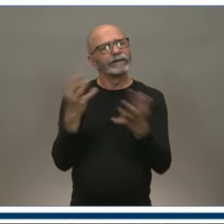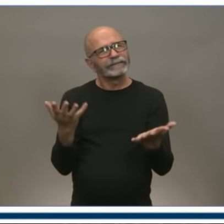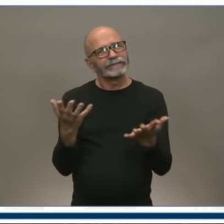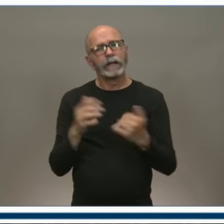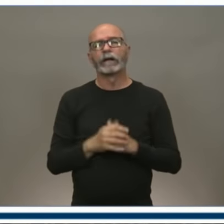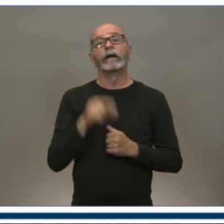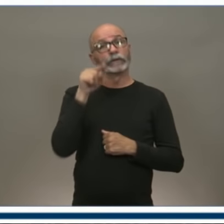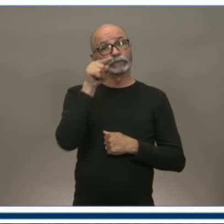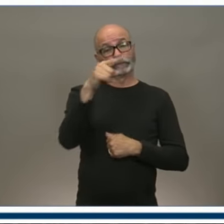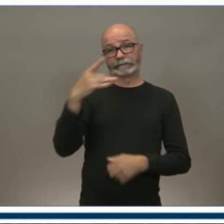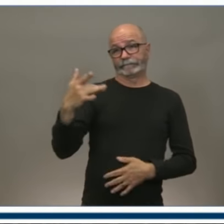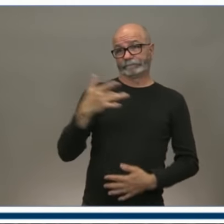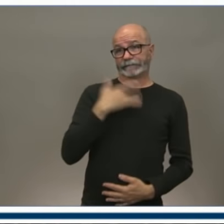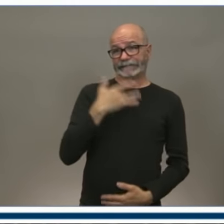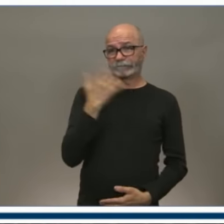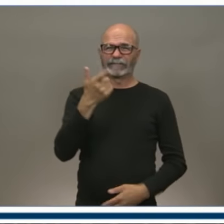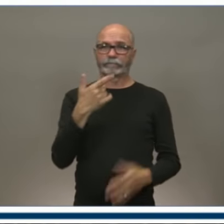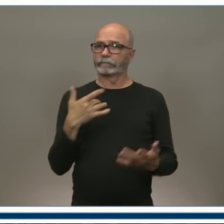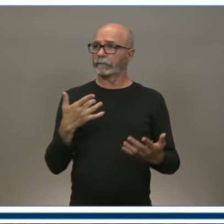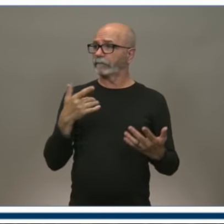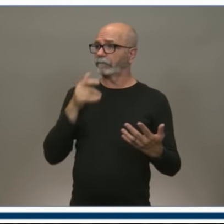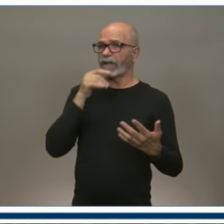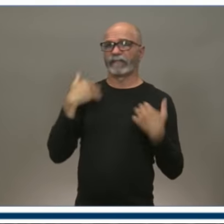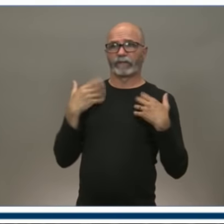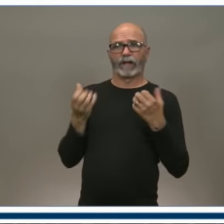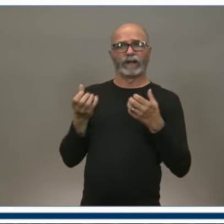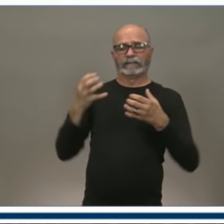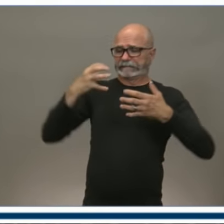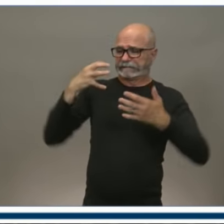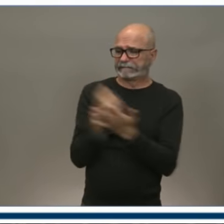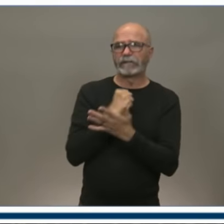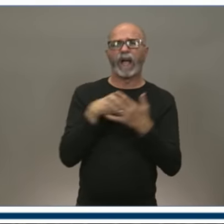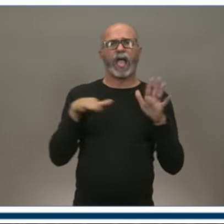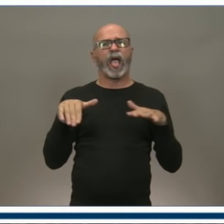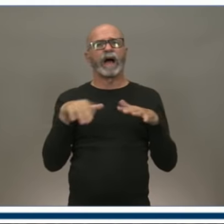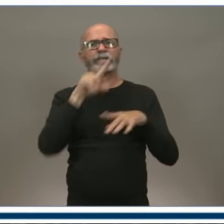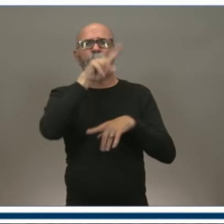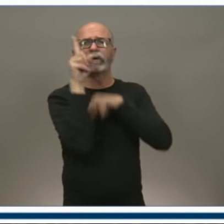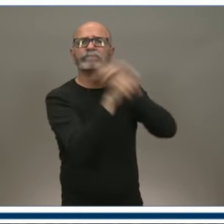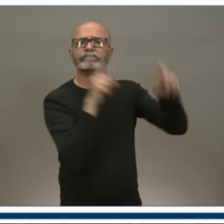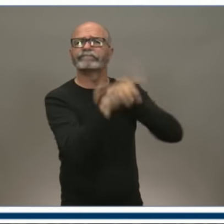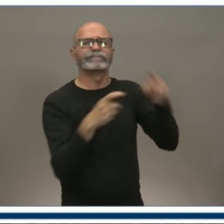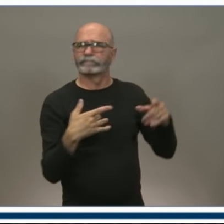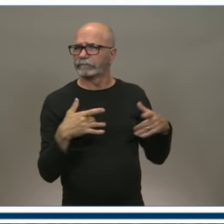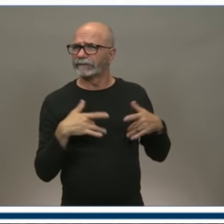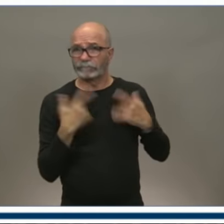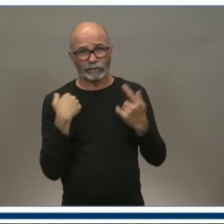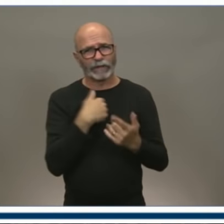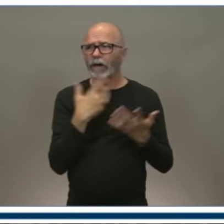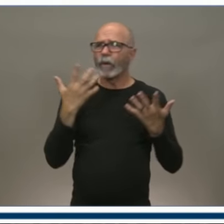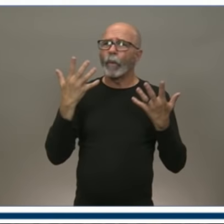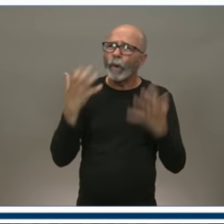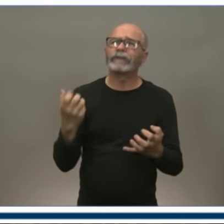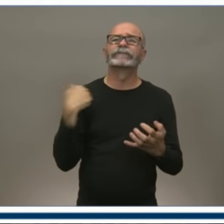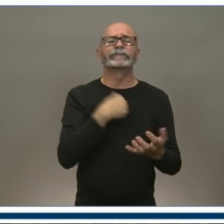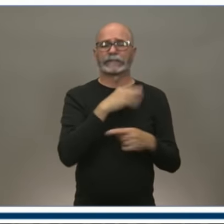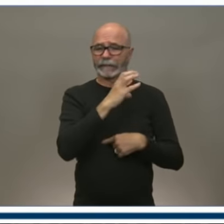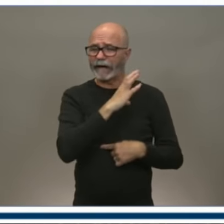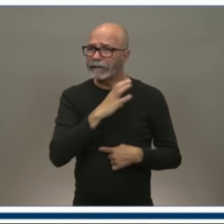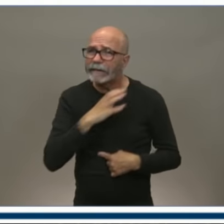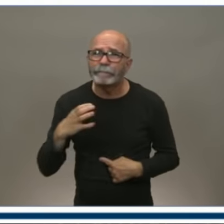I didn't agree with the presumption of his question. Because I'm not sitting on the floor of the legislature doesn't mean they haven't been asking questions. We've had committees back and going. There's been committees